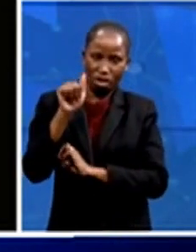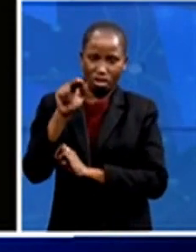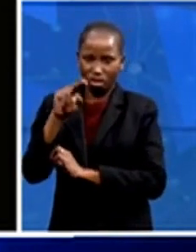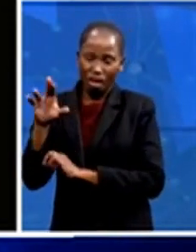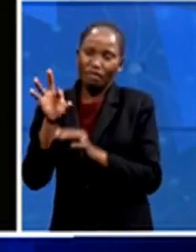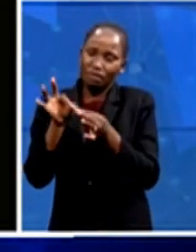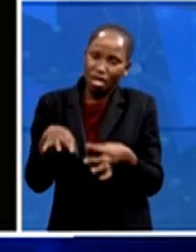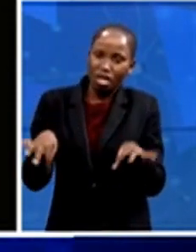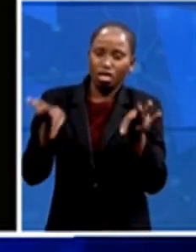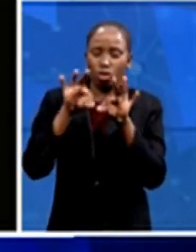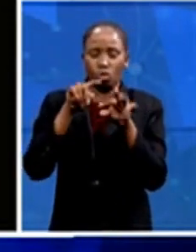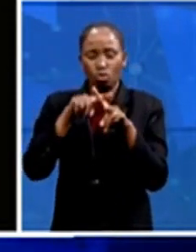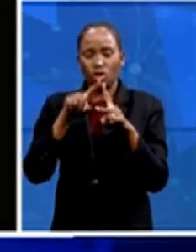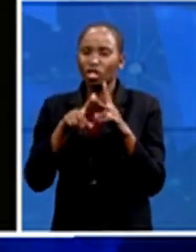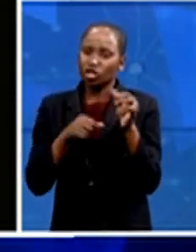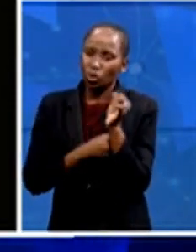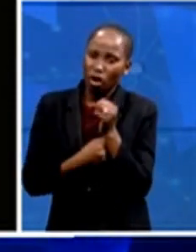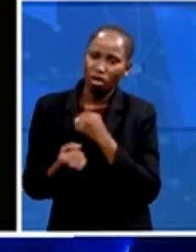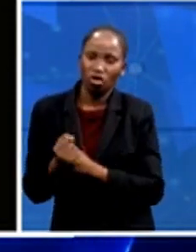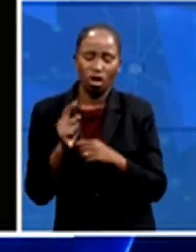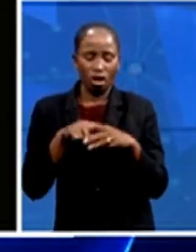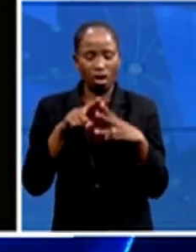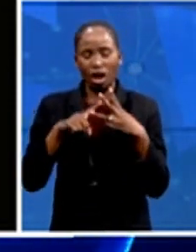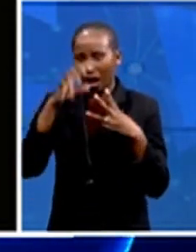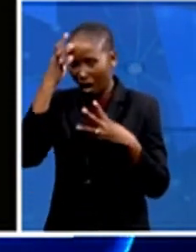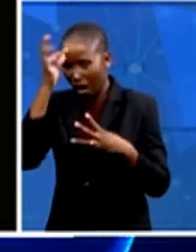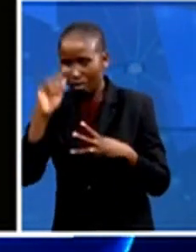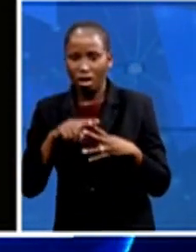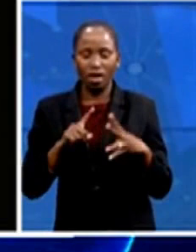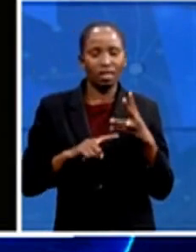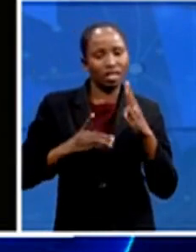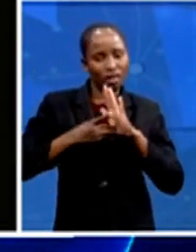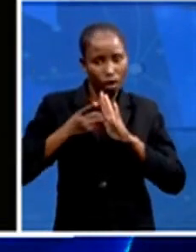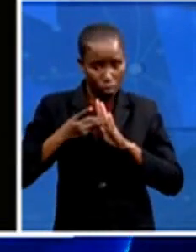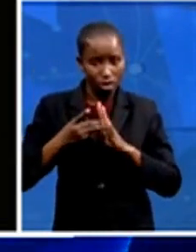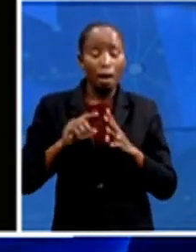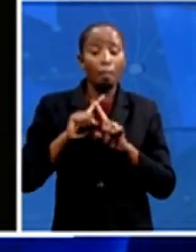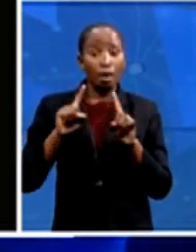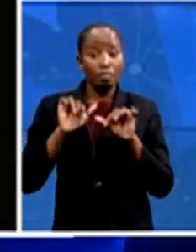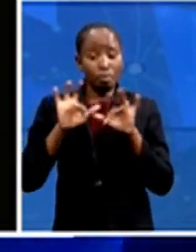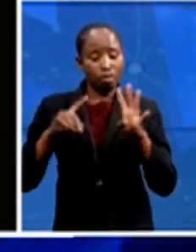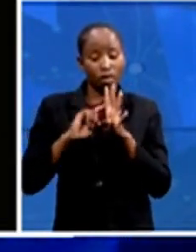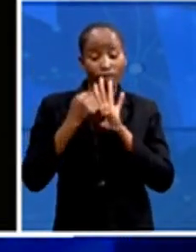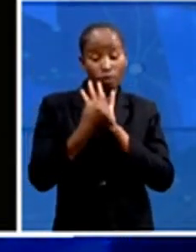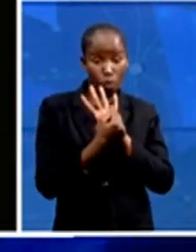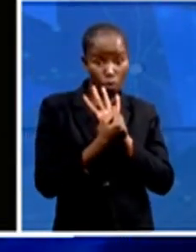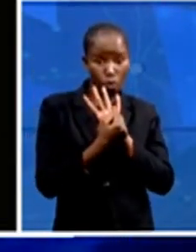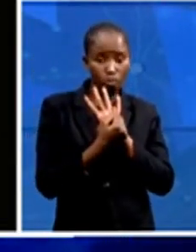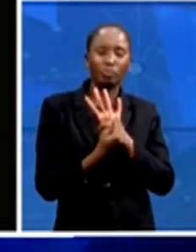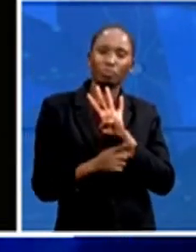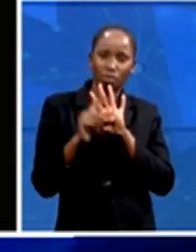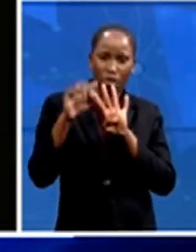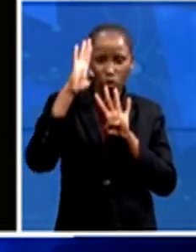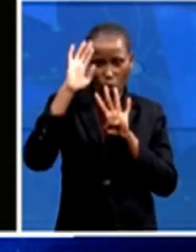and development. But those 4 candidates should actually be popular and regarded as community leaders in their